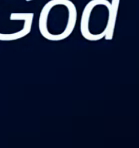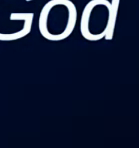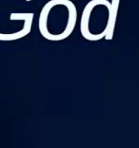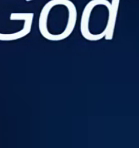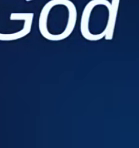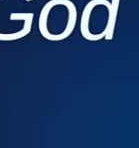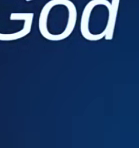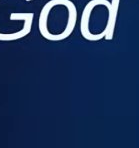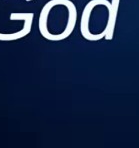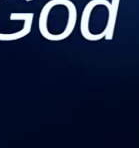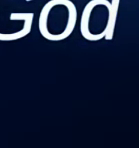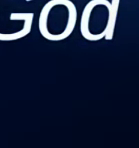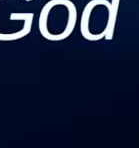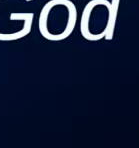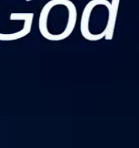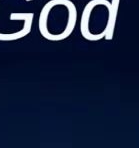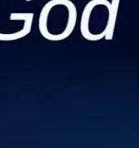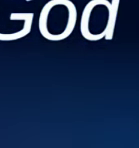one.